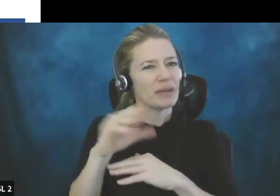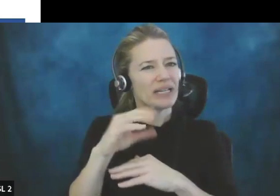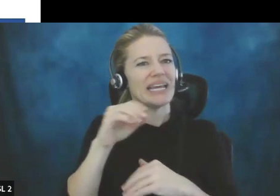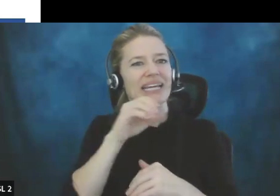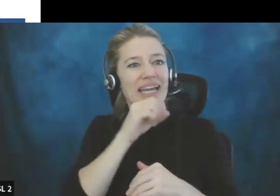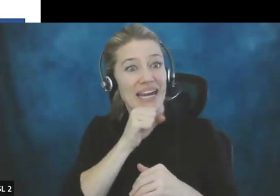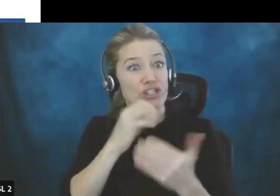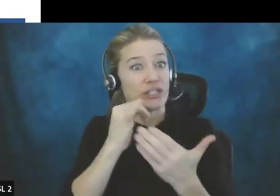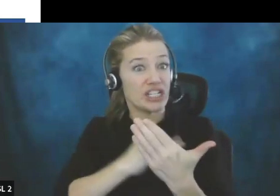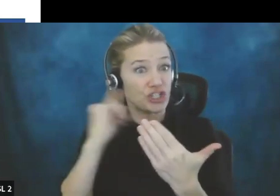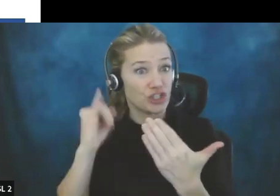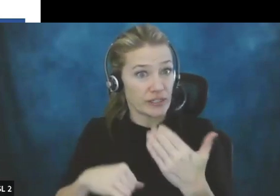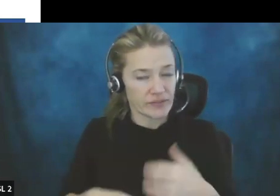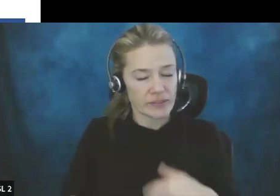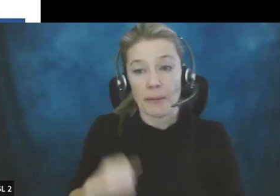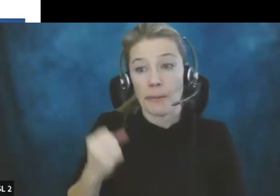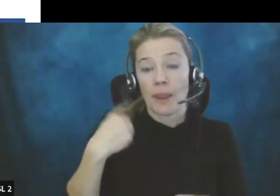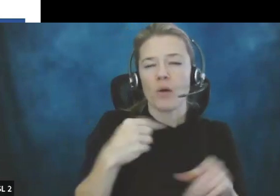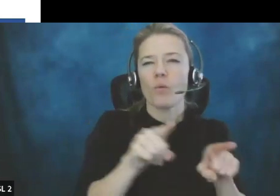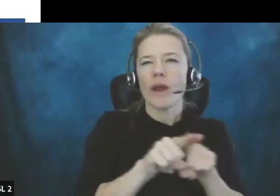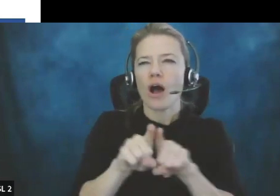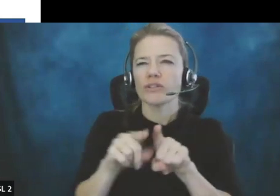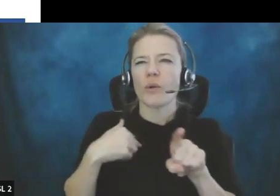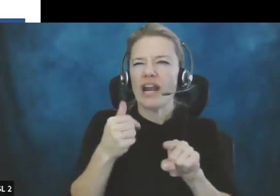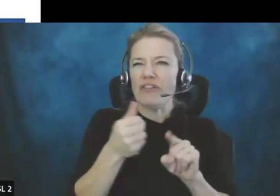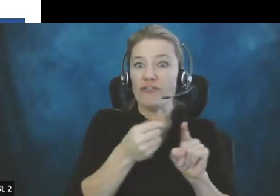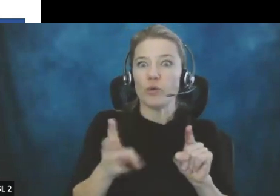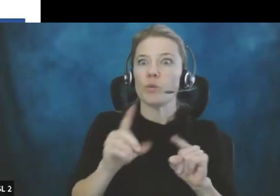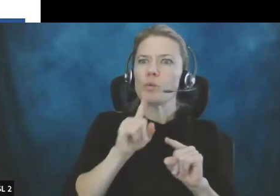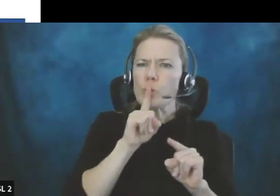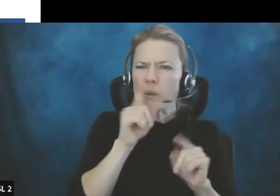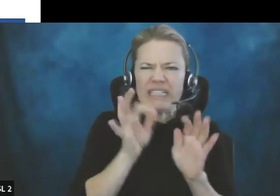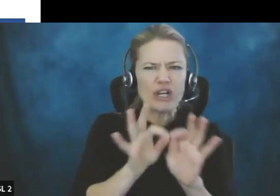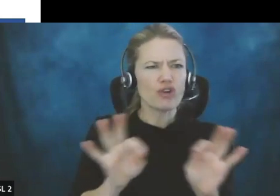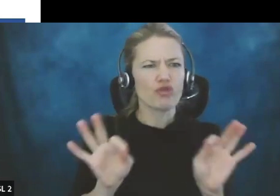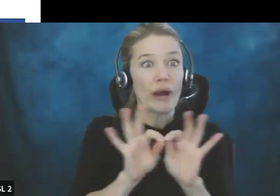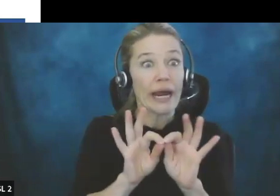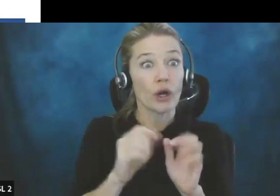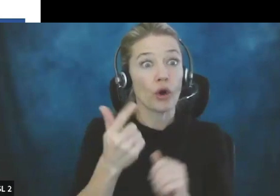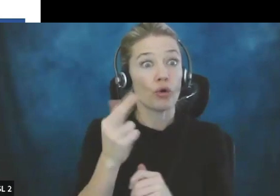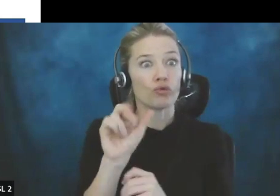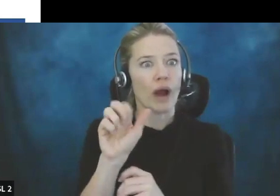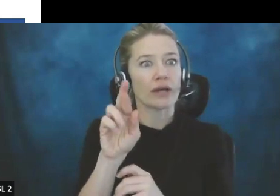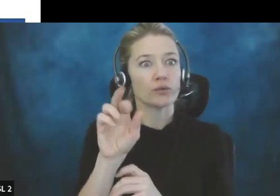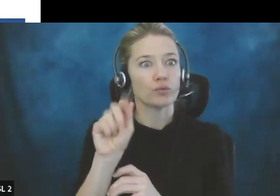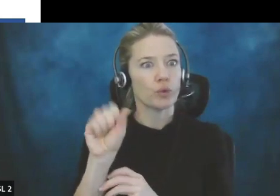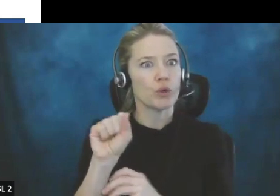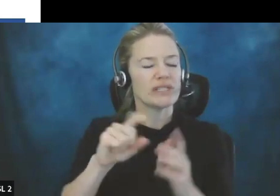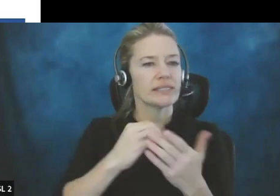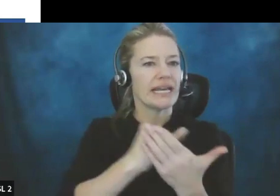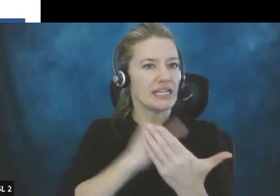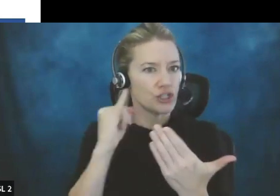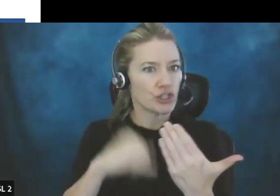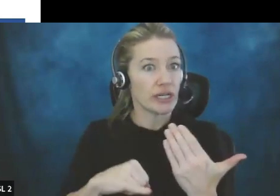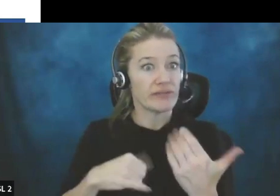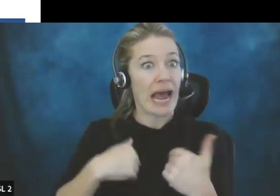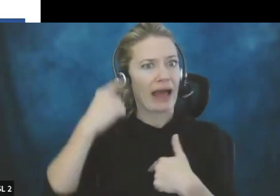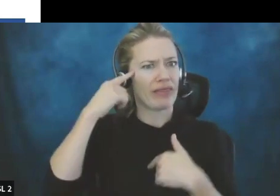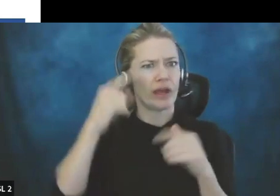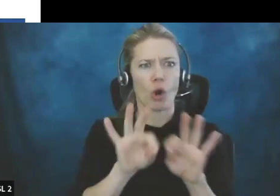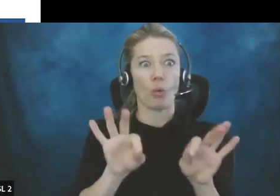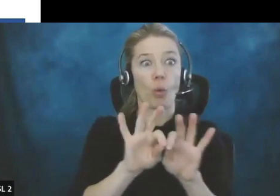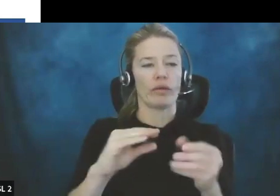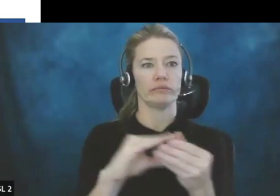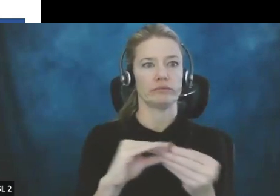advancing disability and aging initiatives. We also had a couple really critical grassroots